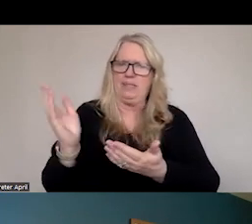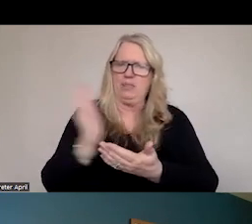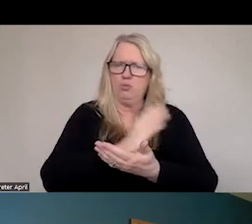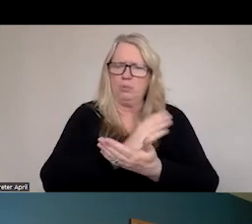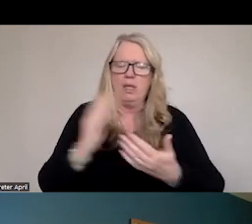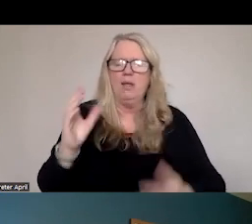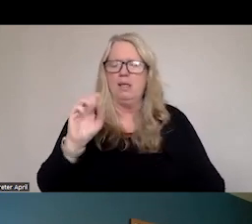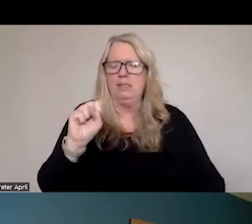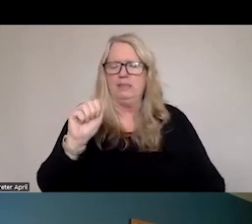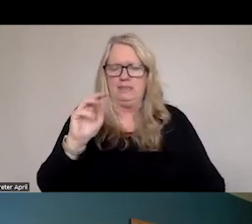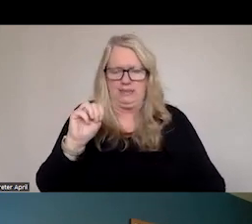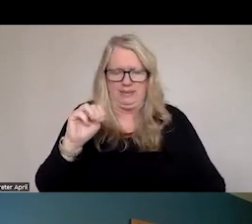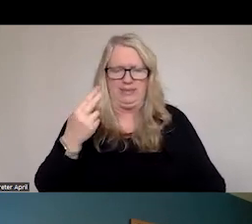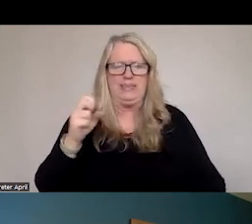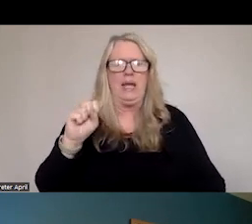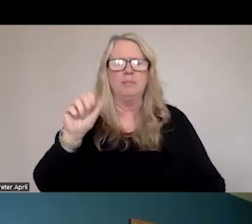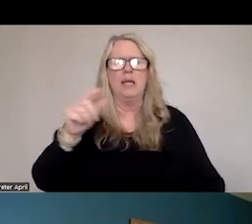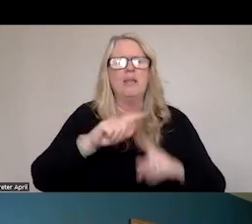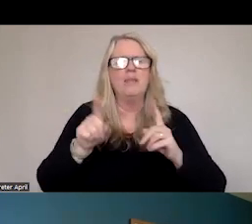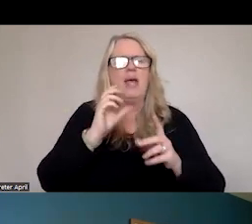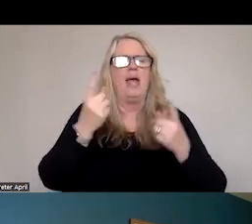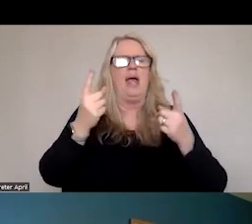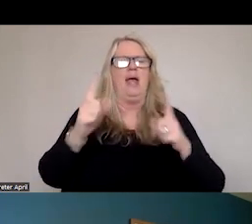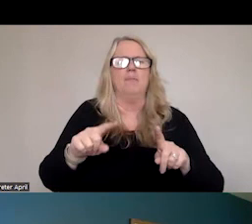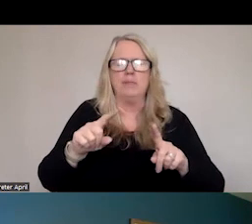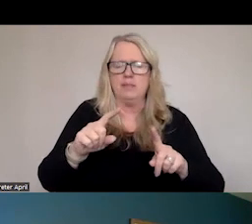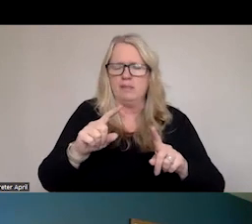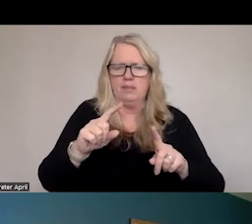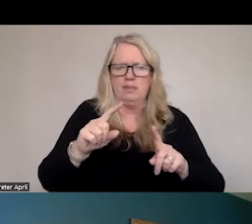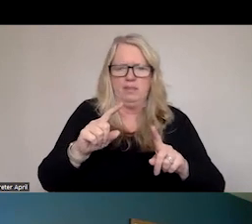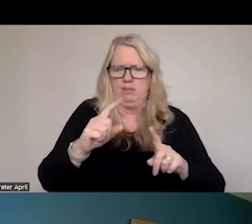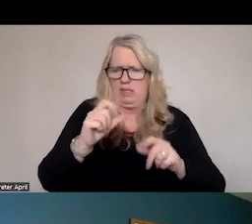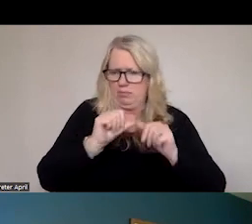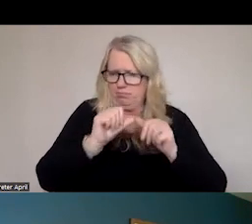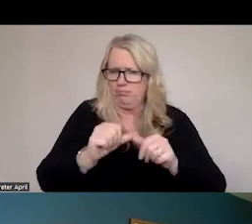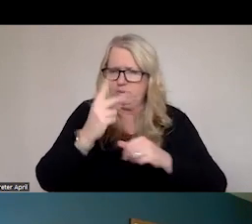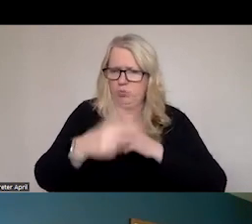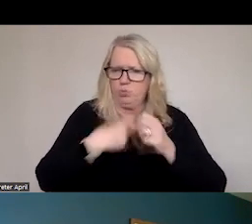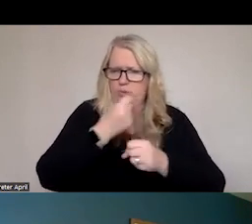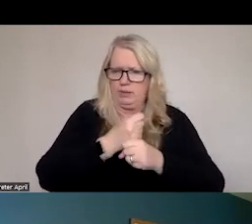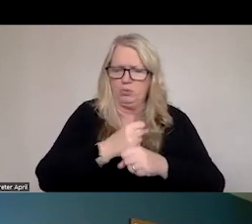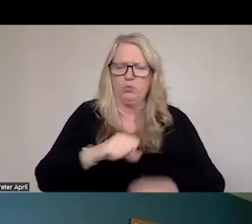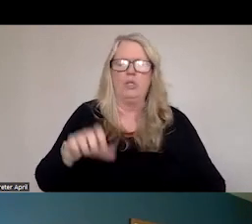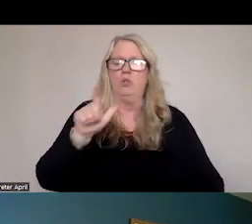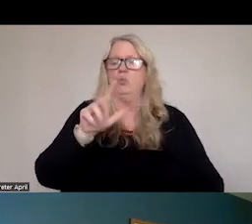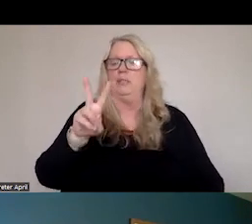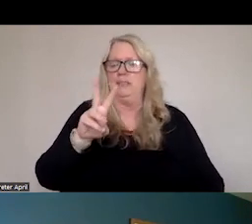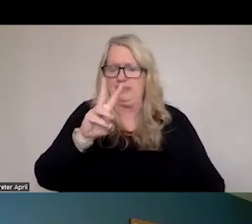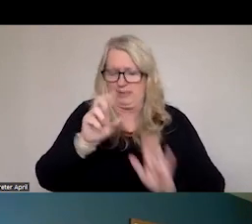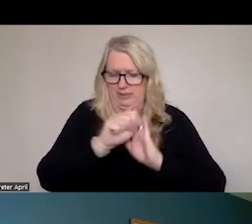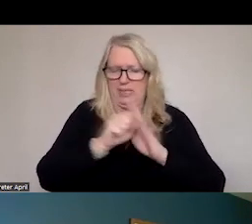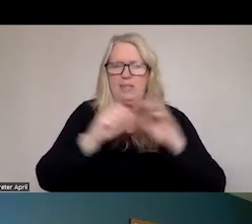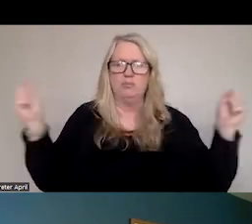SAMHSA also funded a convening that happened over the course of 2 years where 26 states came on site and